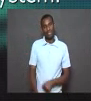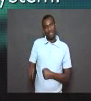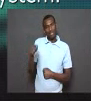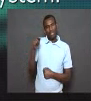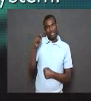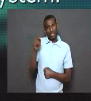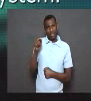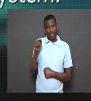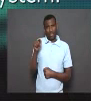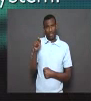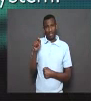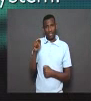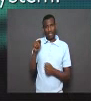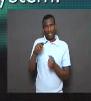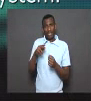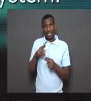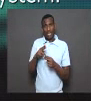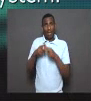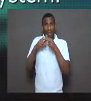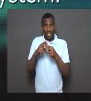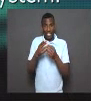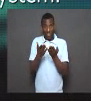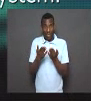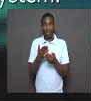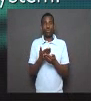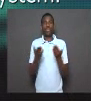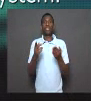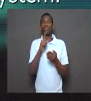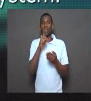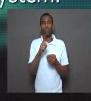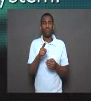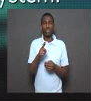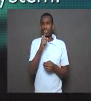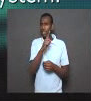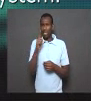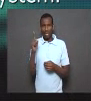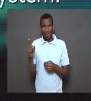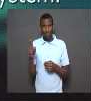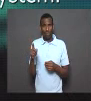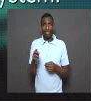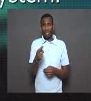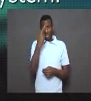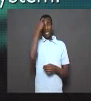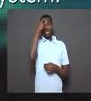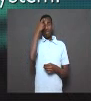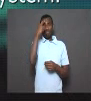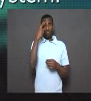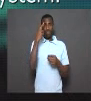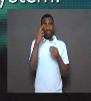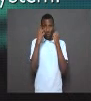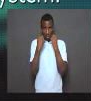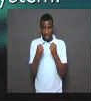This is to say, all the potentially random